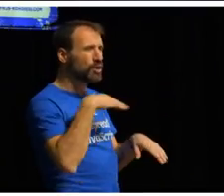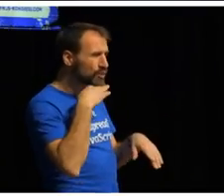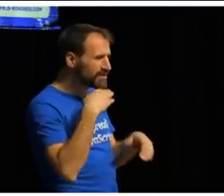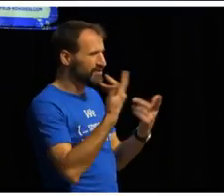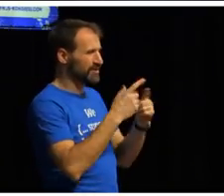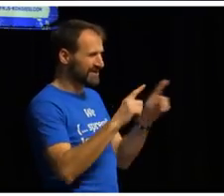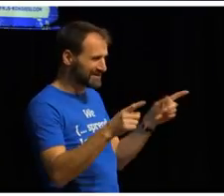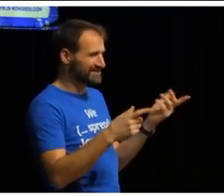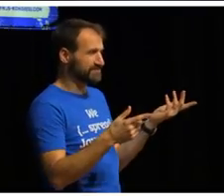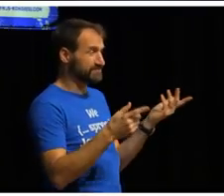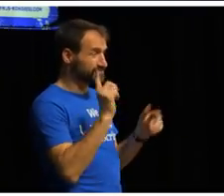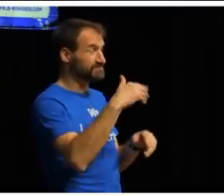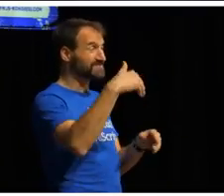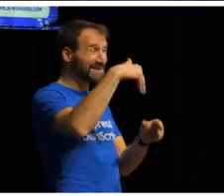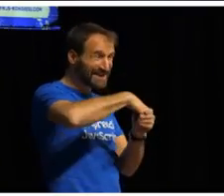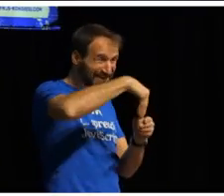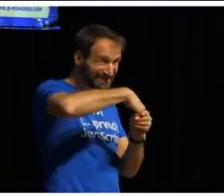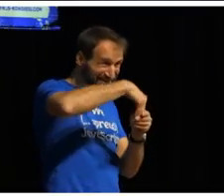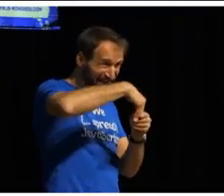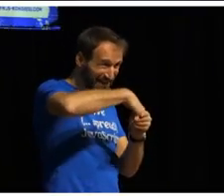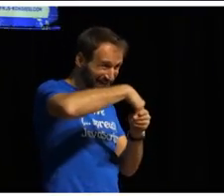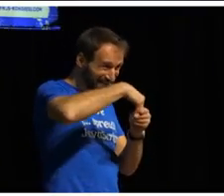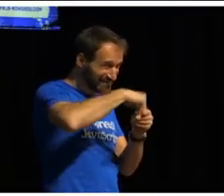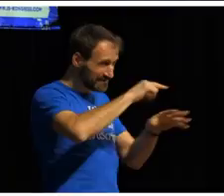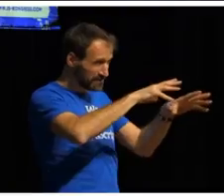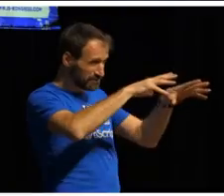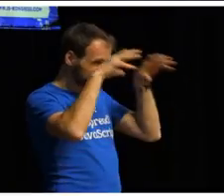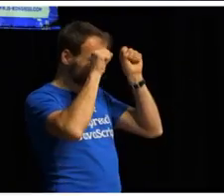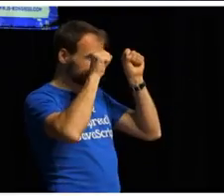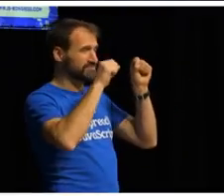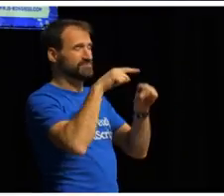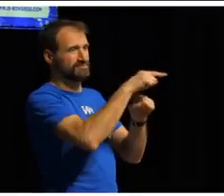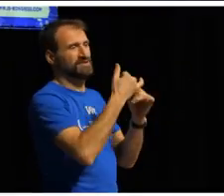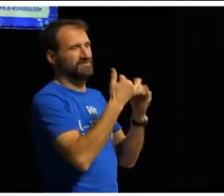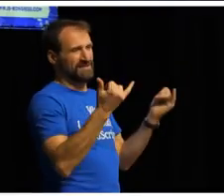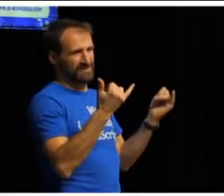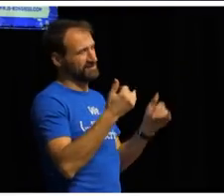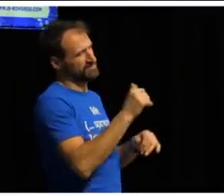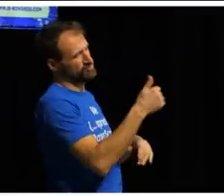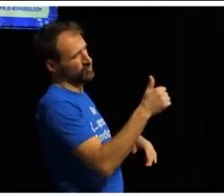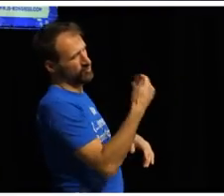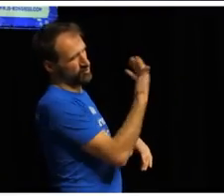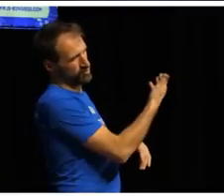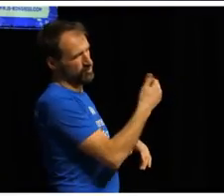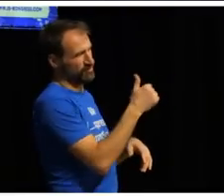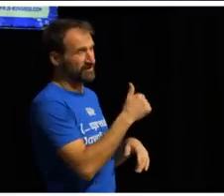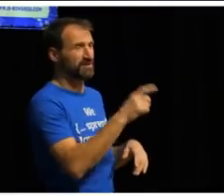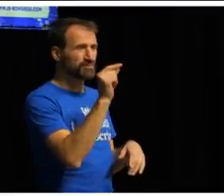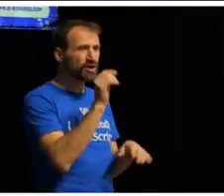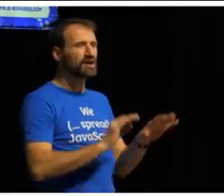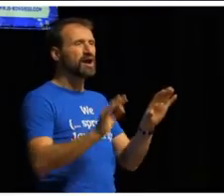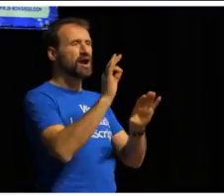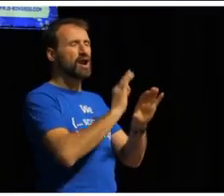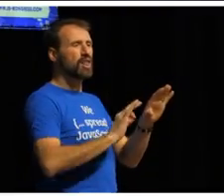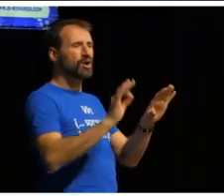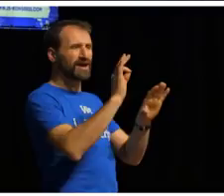thing, like take this with a grain of salt, sort of looks like this. So it's location invariant. So it